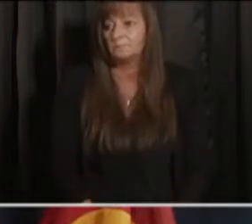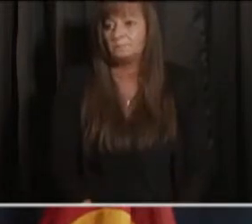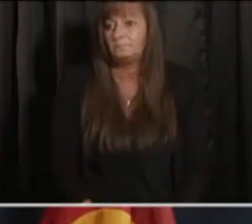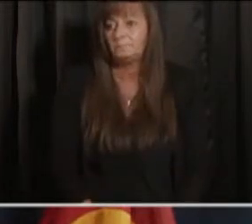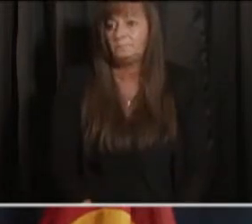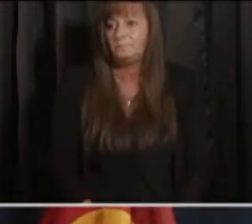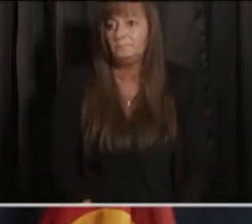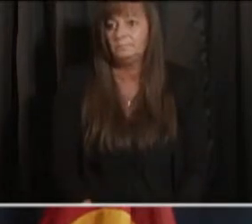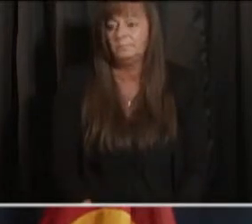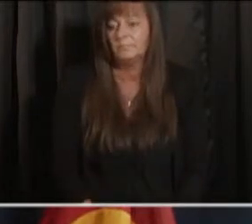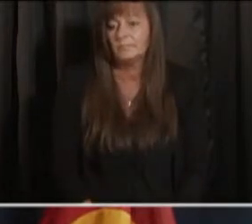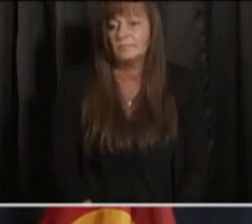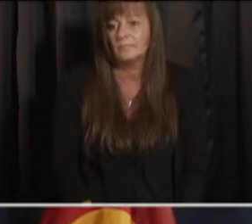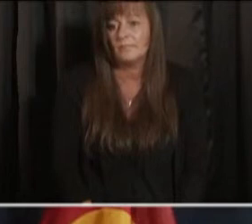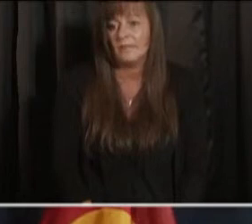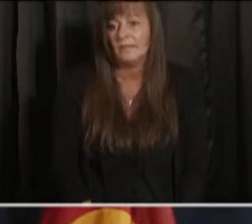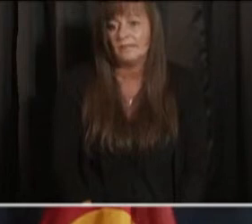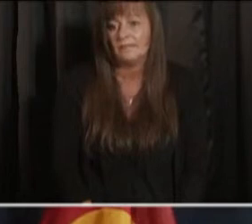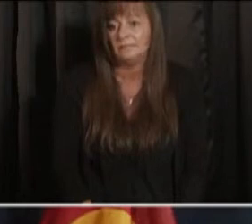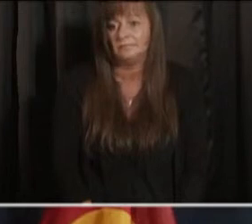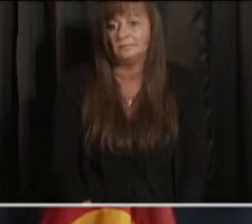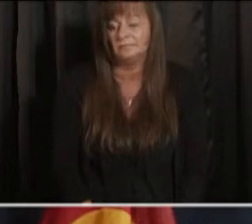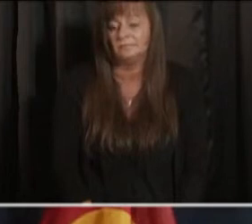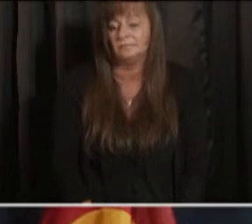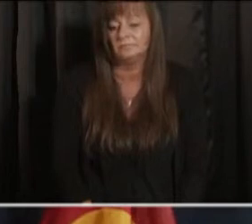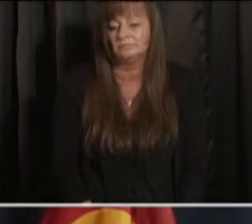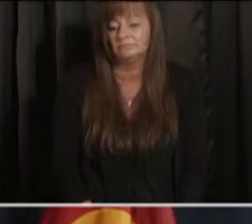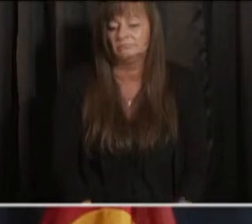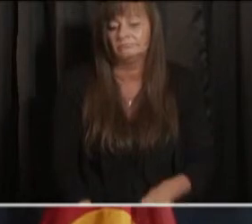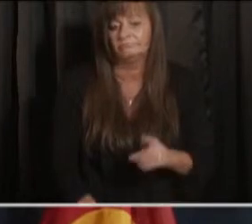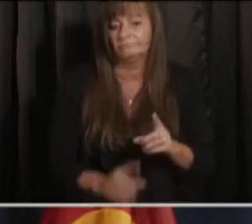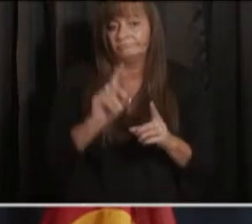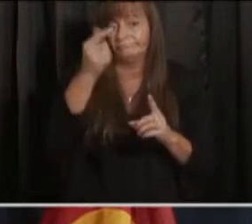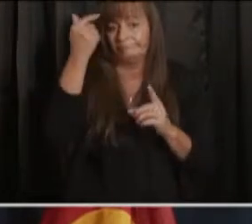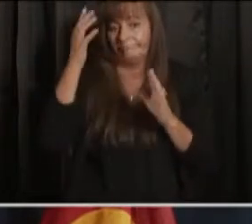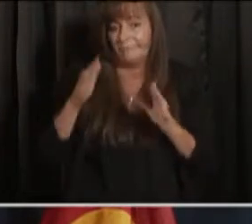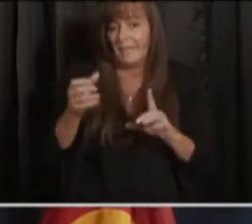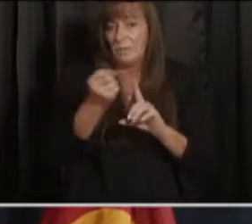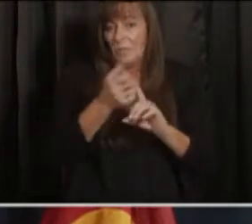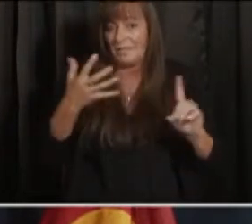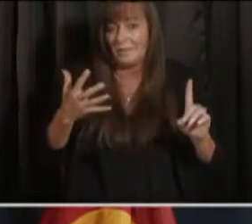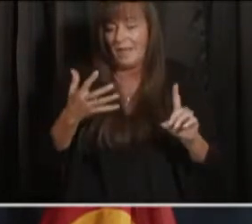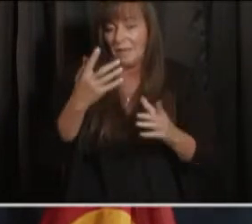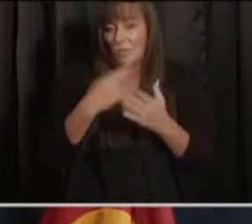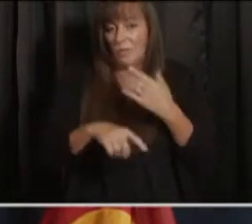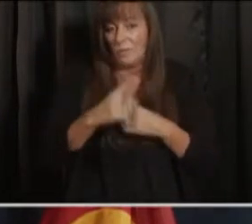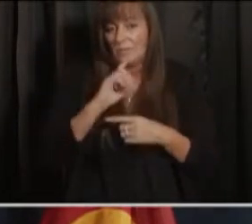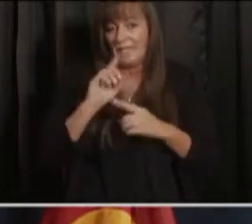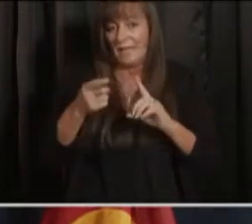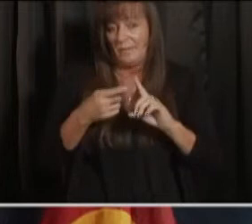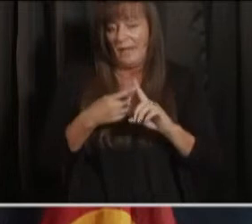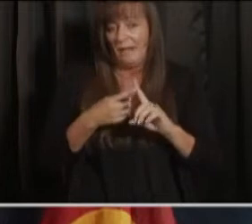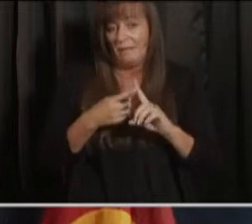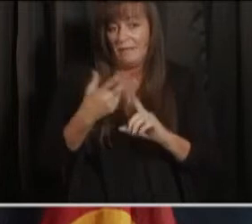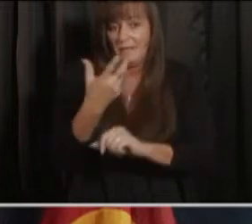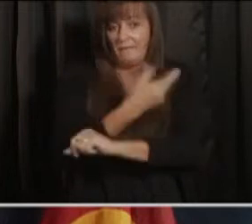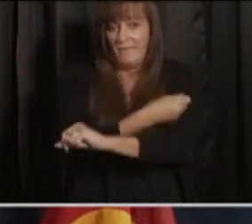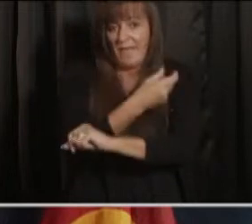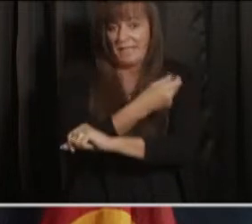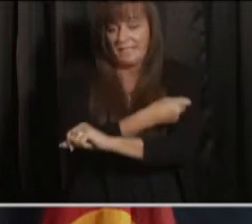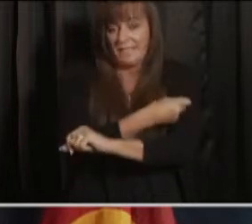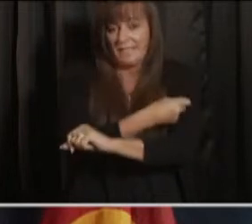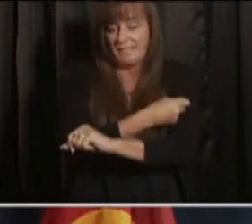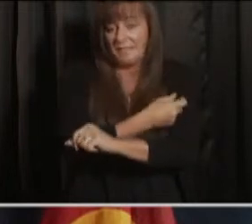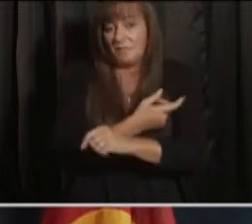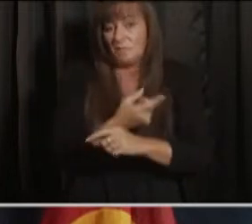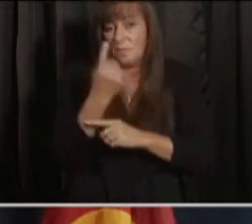This is Erica Meltzer from Chalkbeat. Governor, I was wondering if you could expand a little on what you said about the vaccine being a way